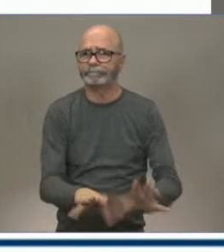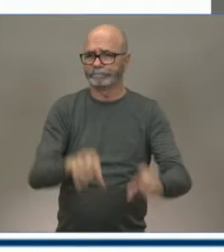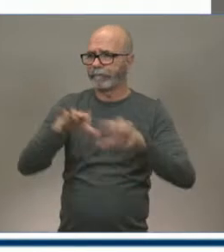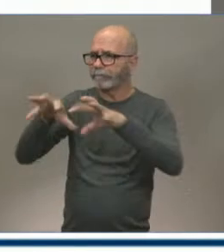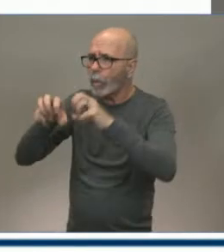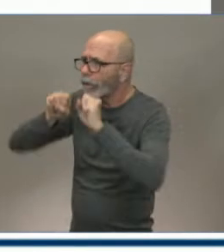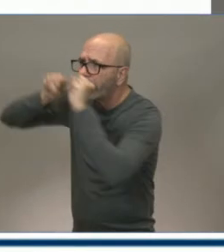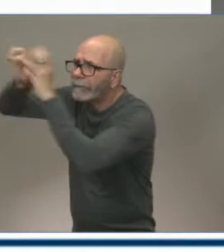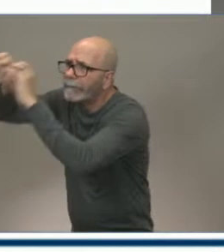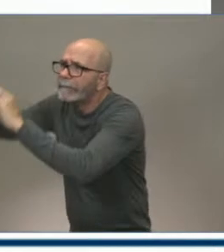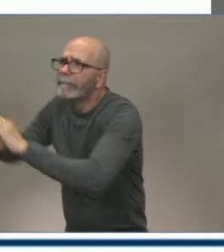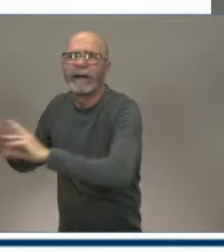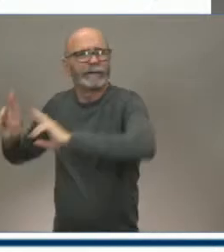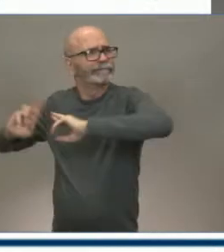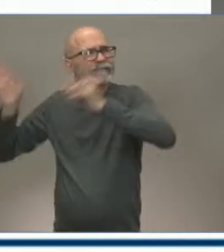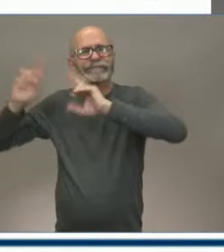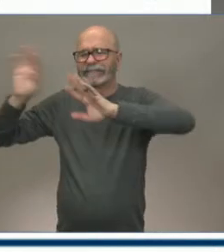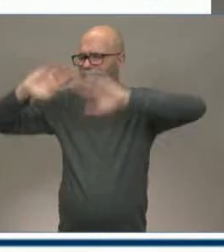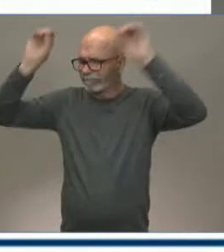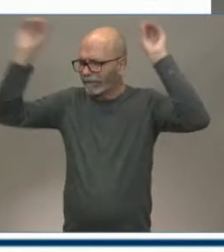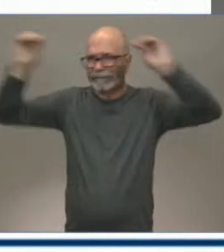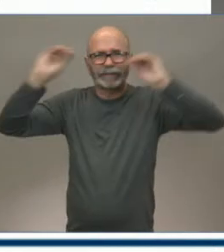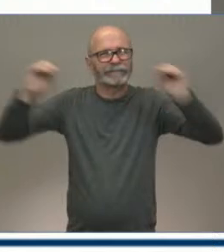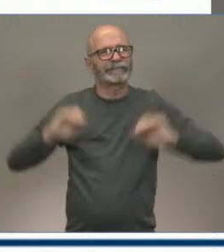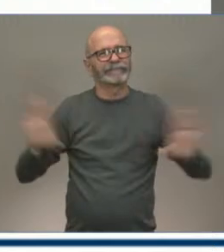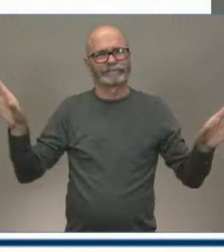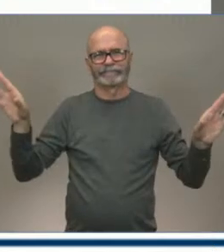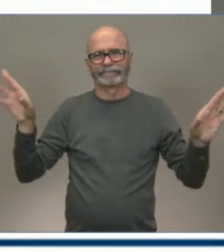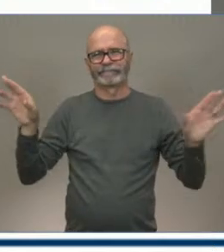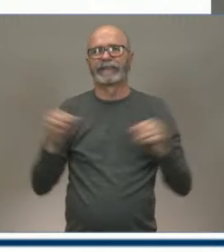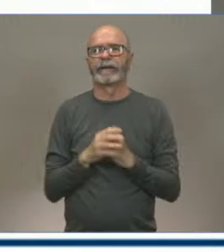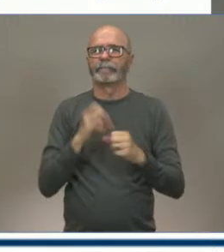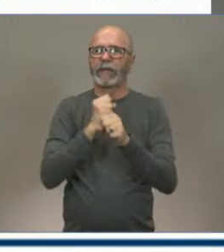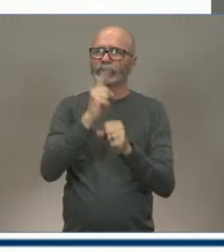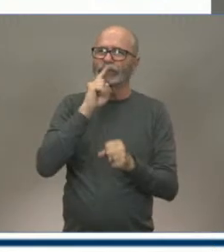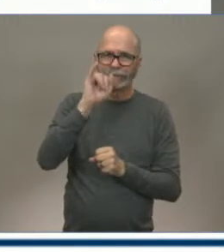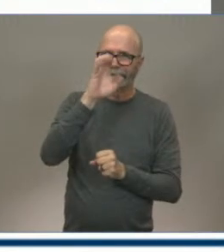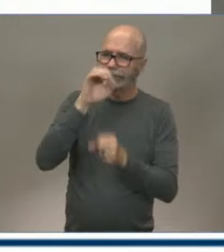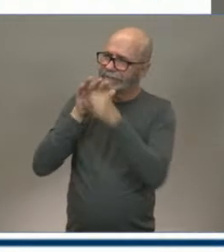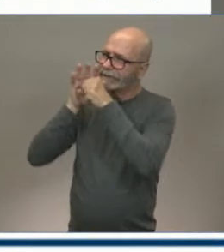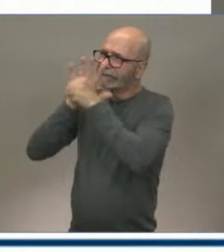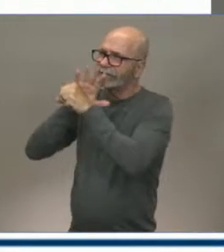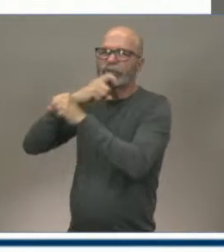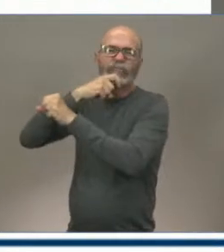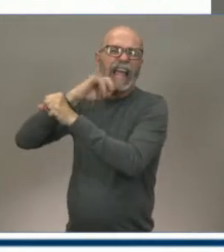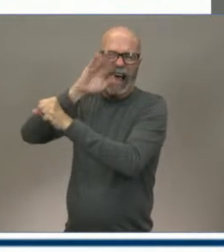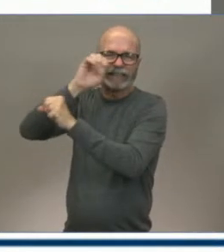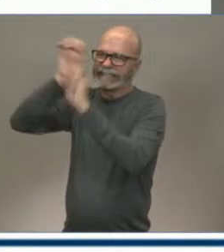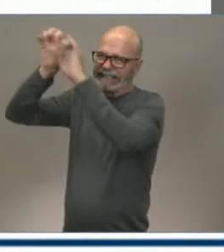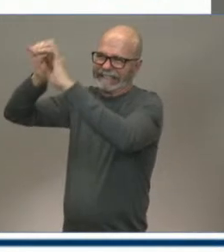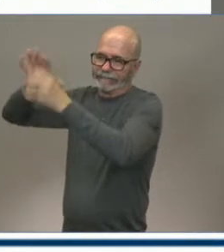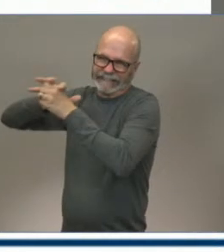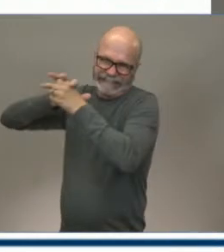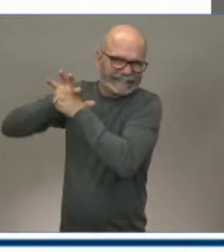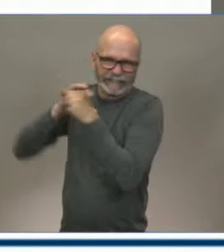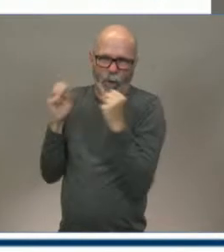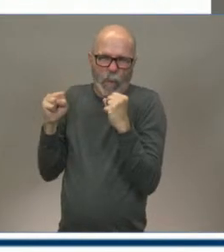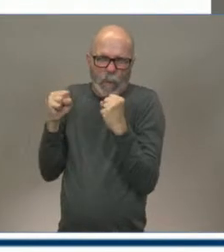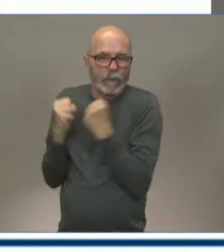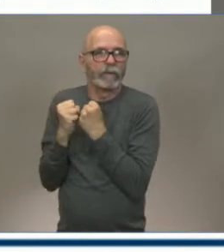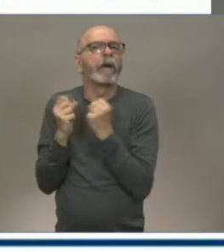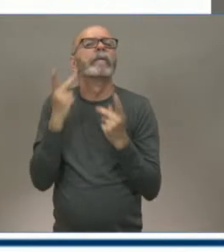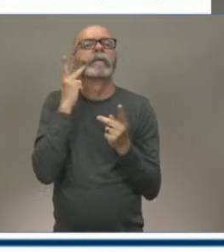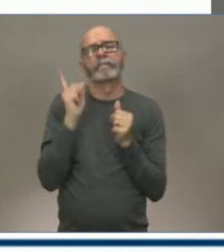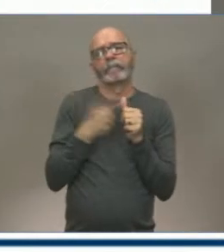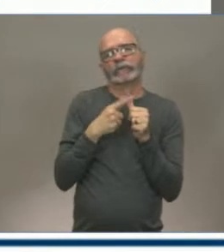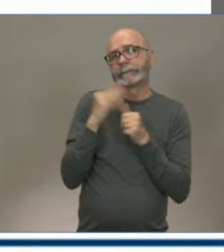specific containers with ice packs, etc. And we had to do a couple of trials around to make sure we had